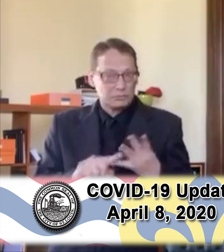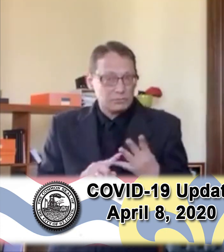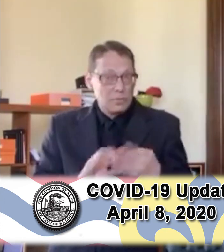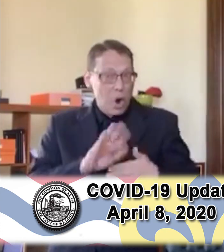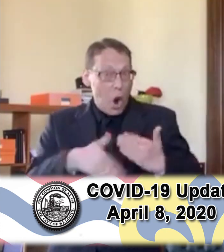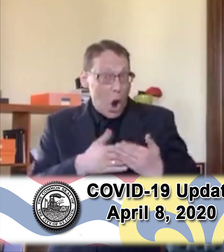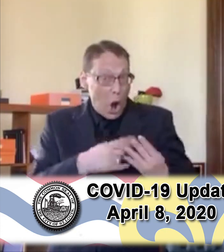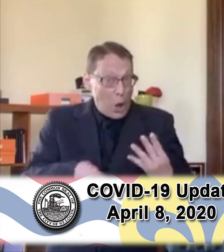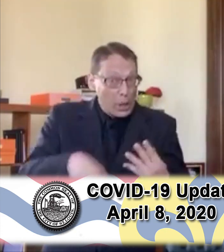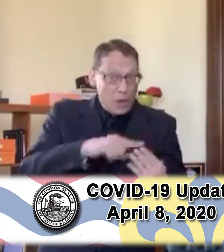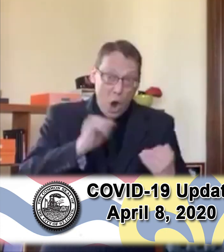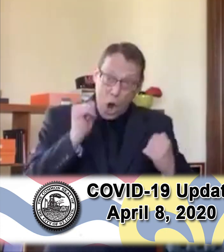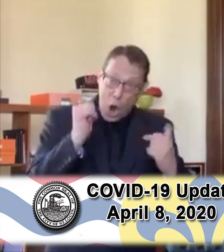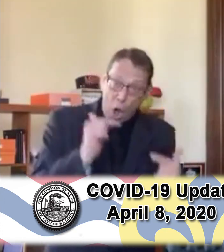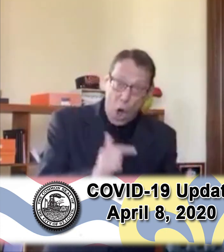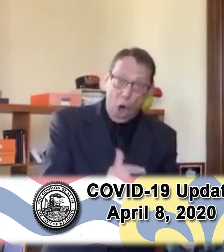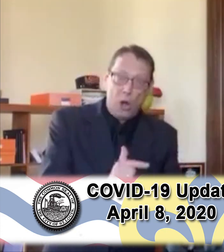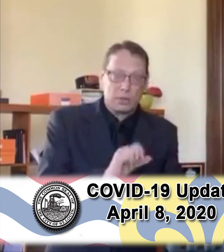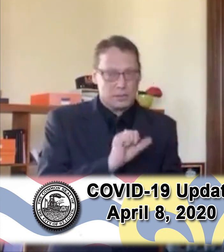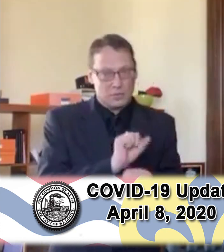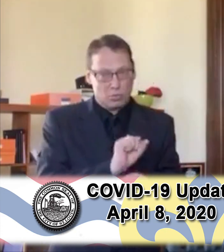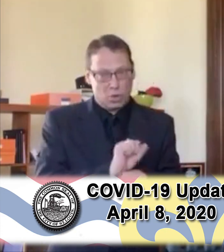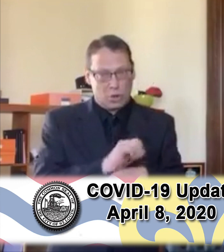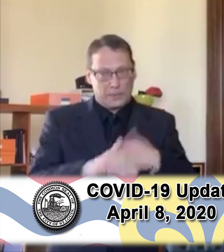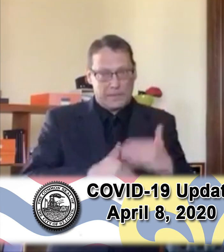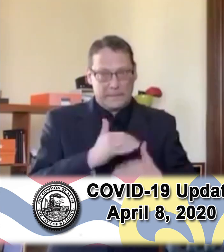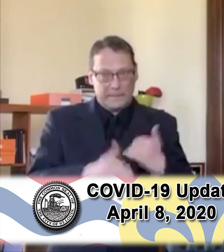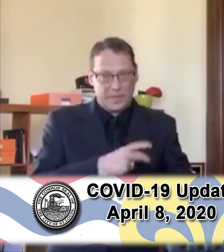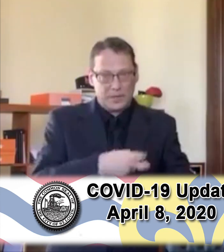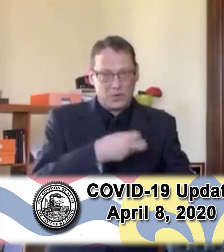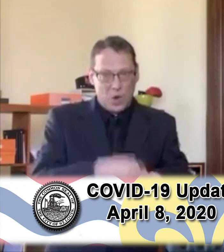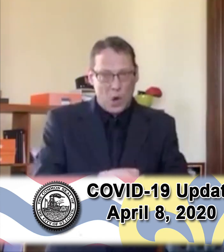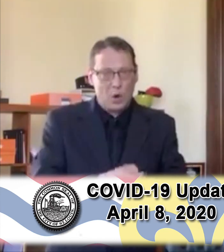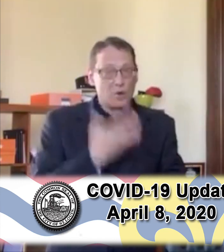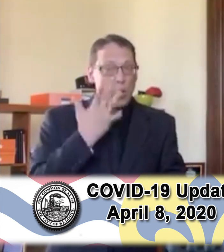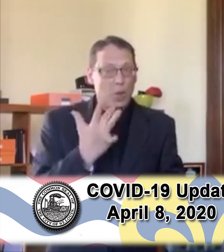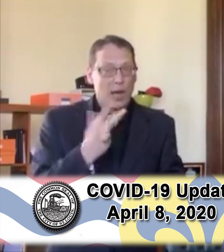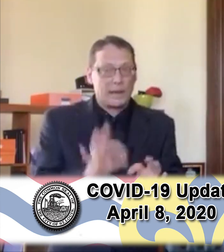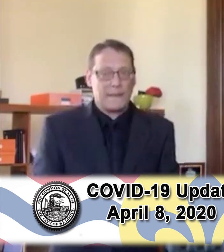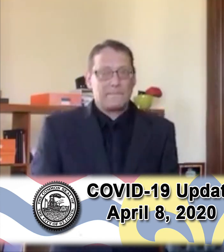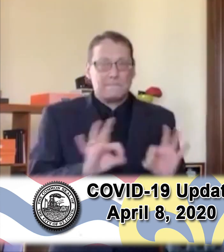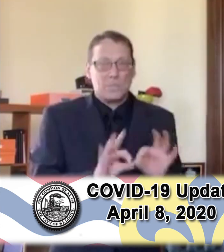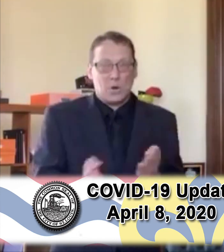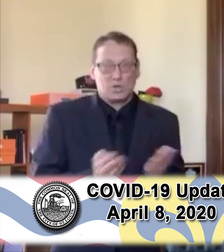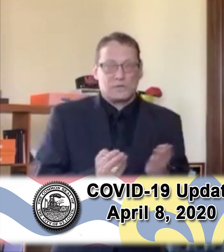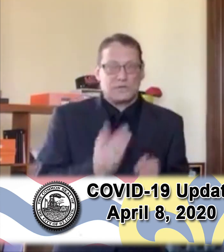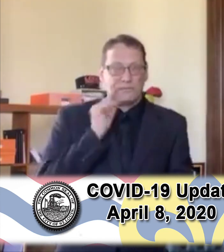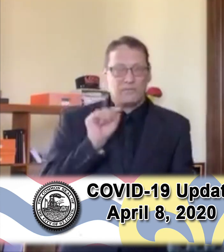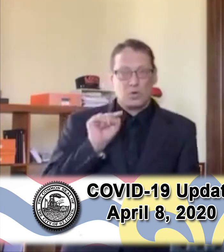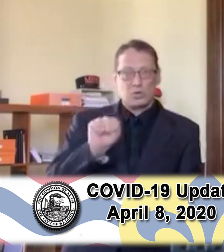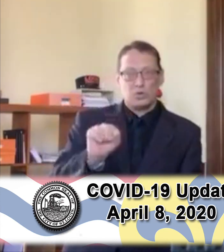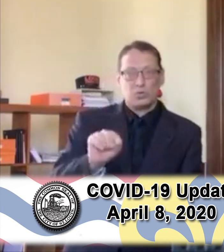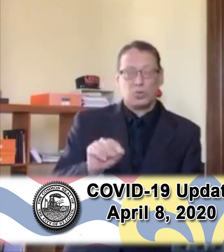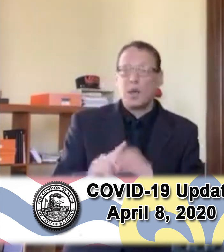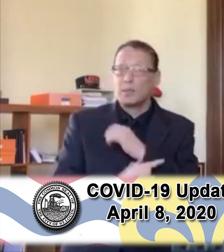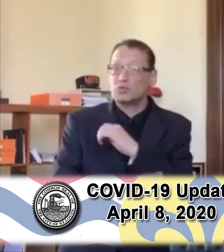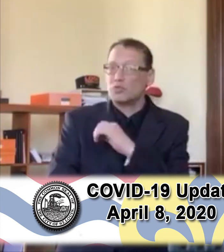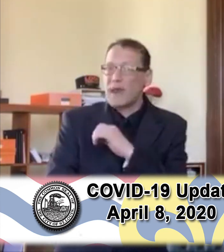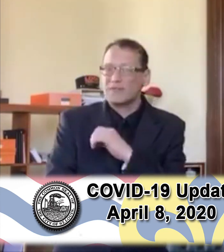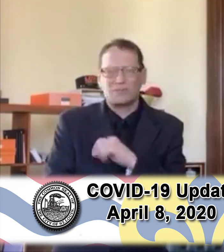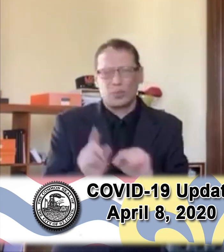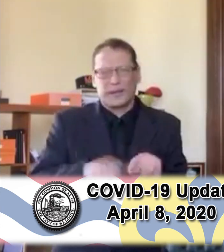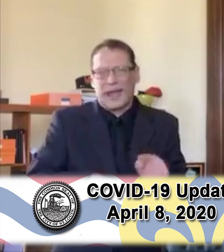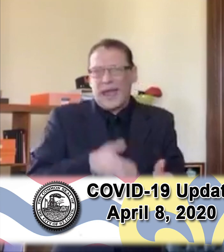people are working, and they're working hard because they provide essential services for you. We can't stop picking up the trash. You all know